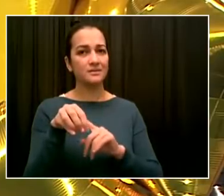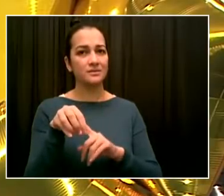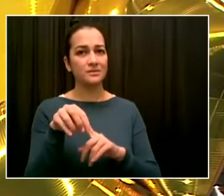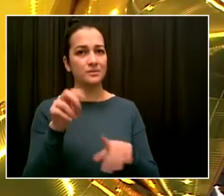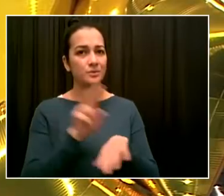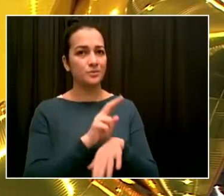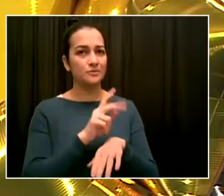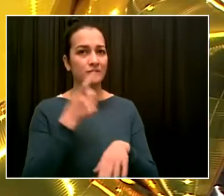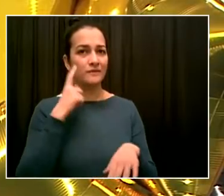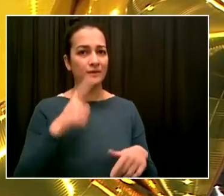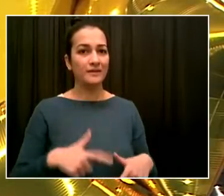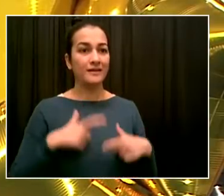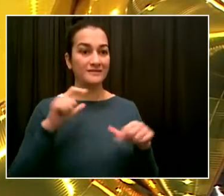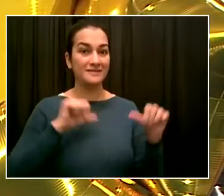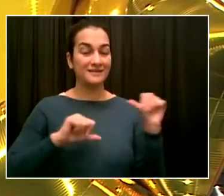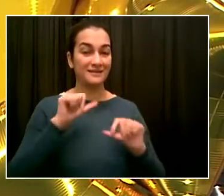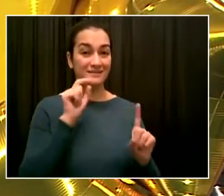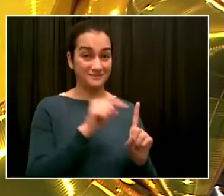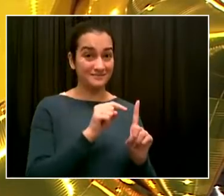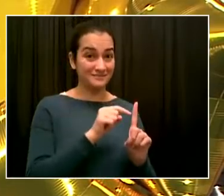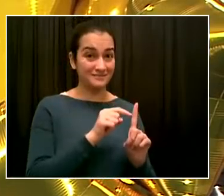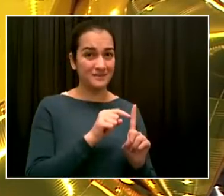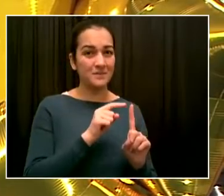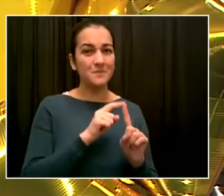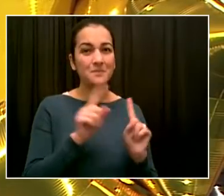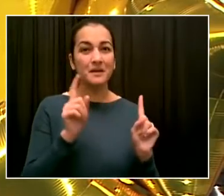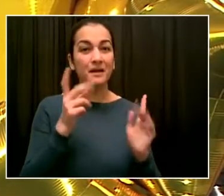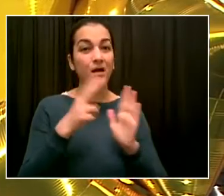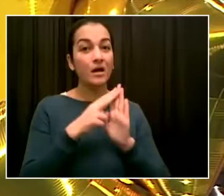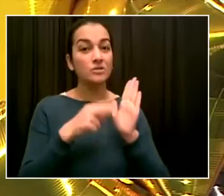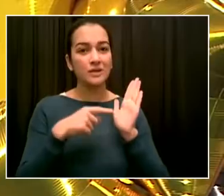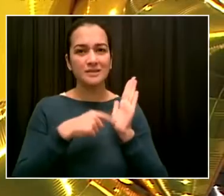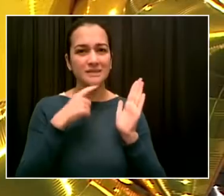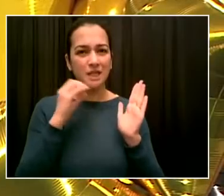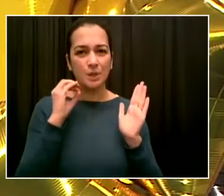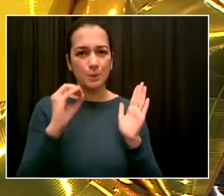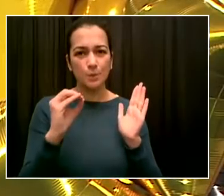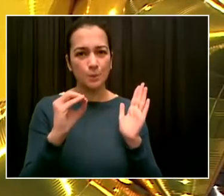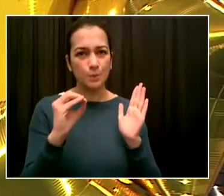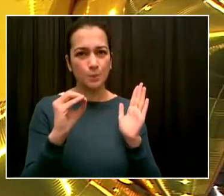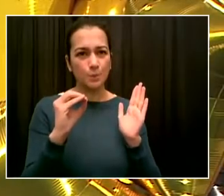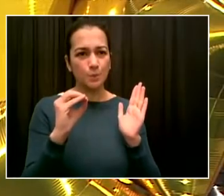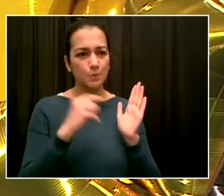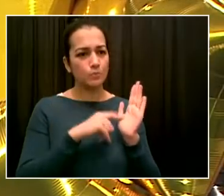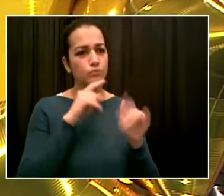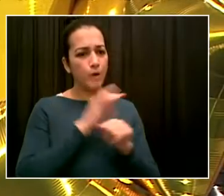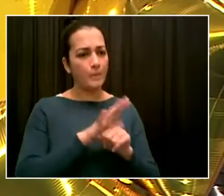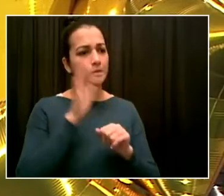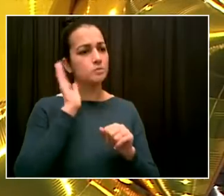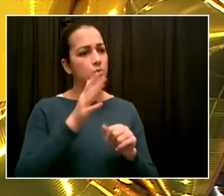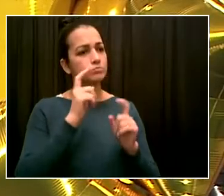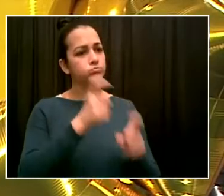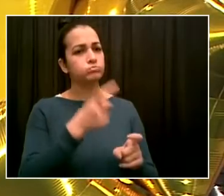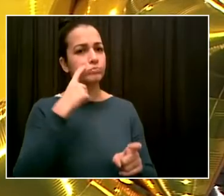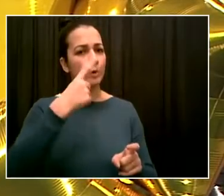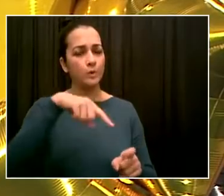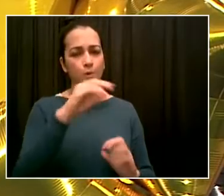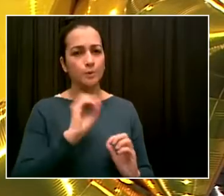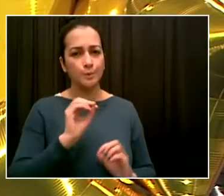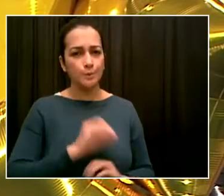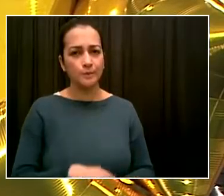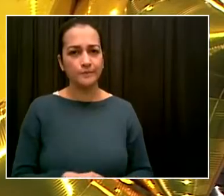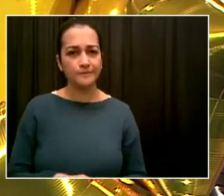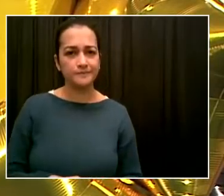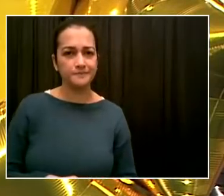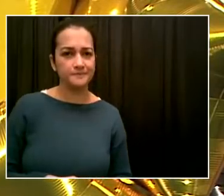what's changed? What's the guarantee? Where is it? I'm going to have Deputy Mayor Bean speak to that, who's with